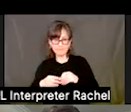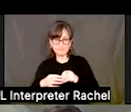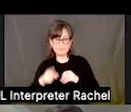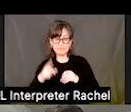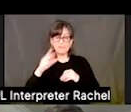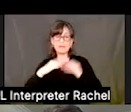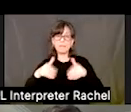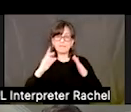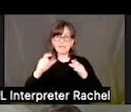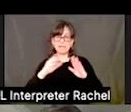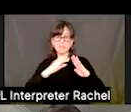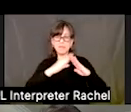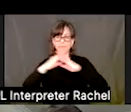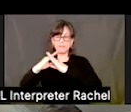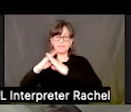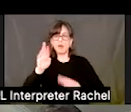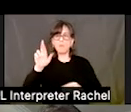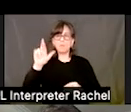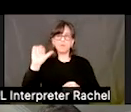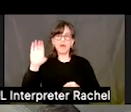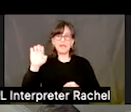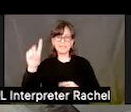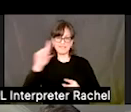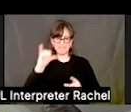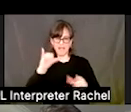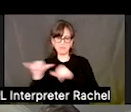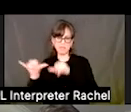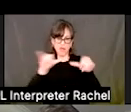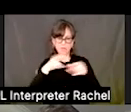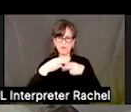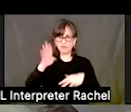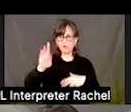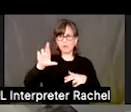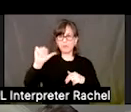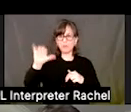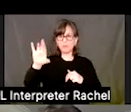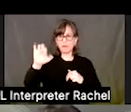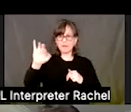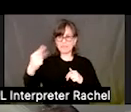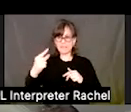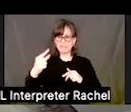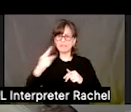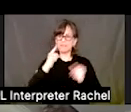Buildings had to be braced. So this was common, the bracing on the building. In fact, probably the